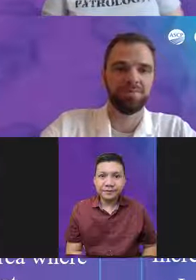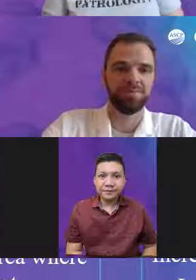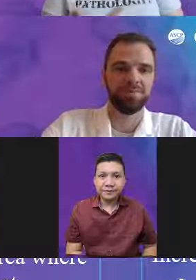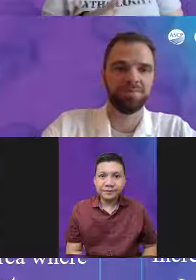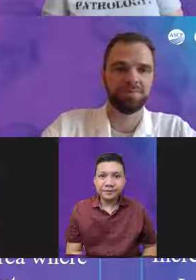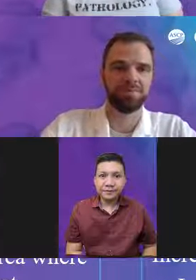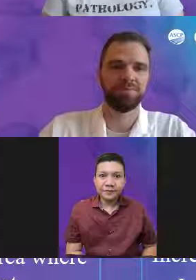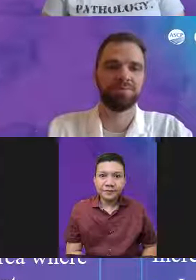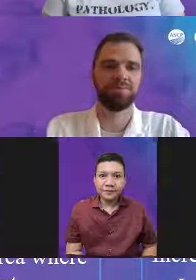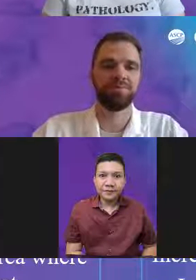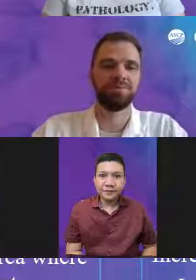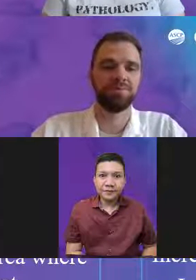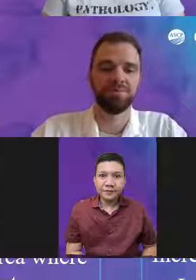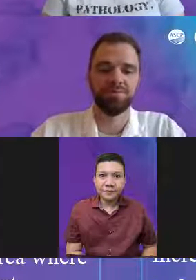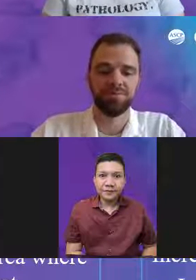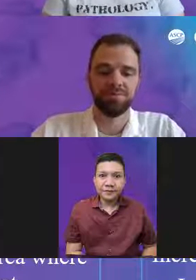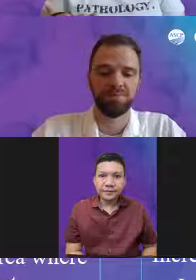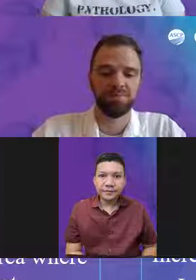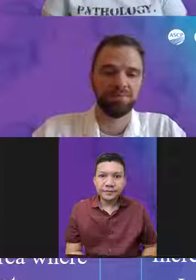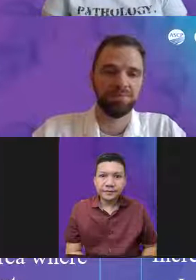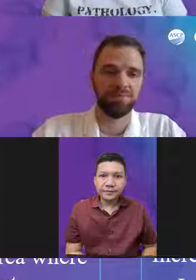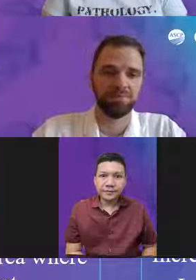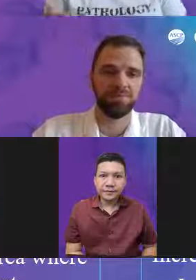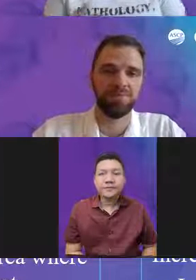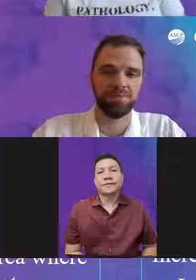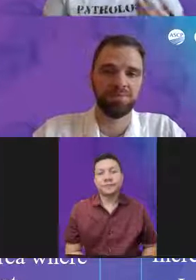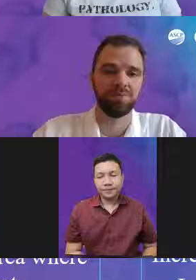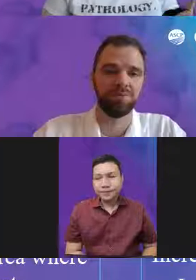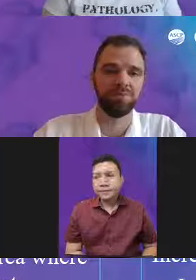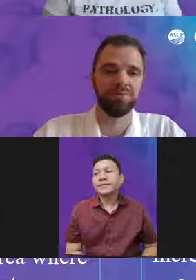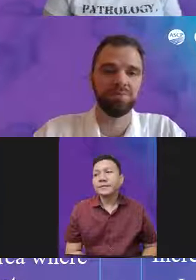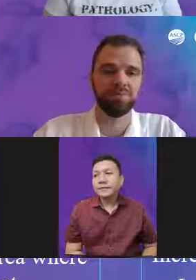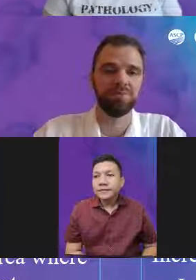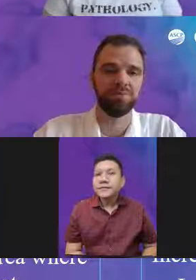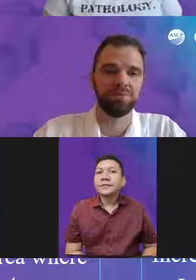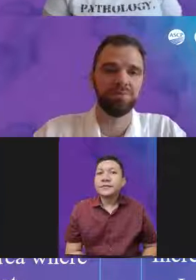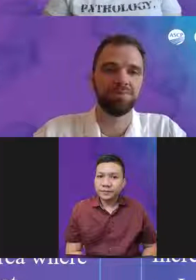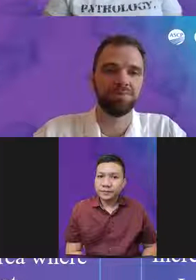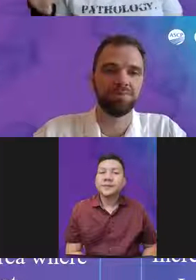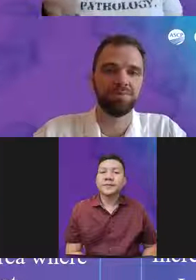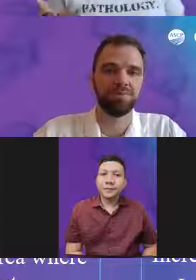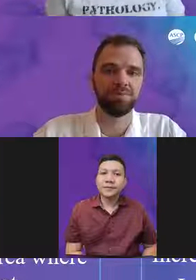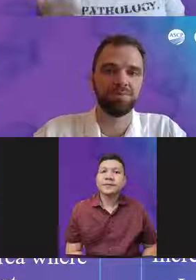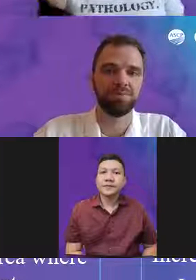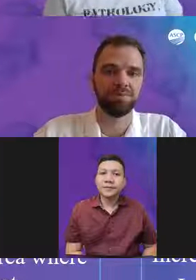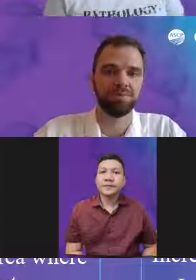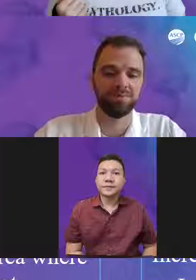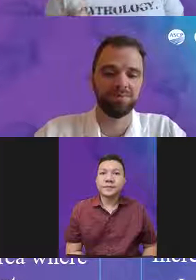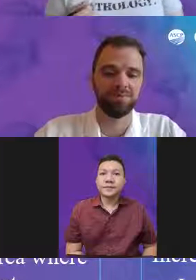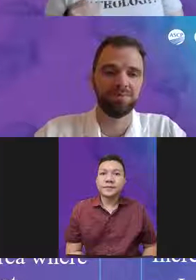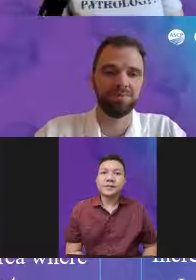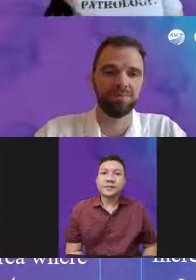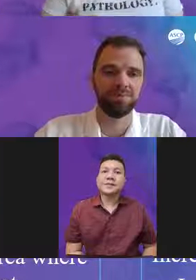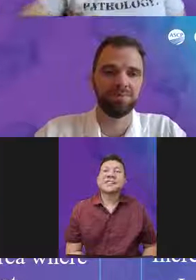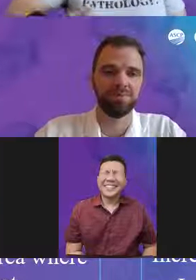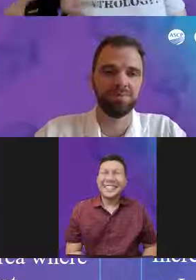before, a lot of people that actually make the analyzers have been laboratorians, because they're like, oh, I wish I